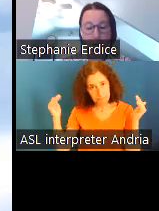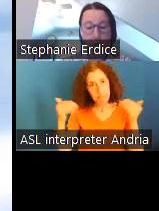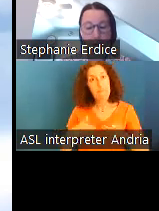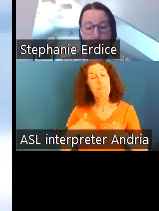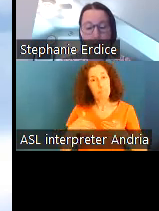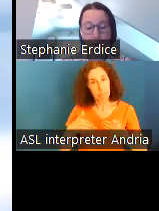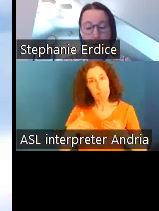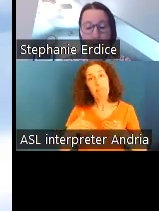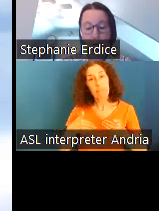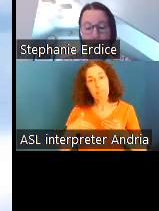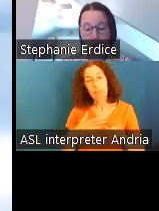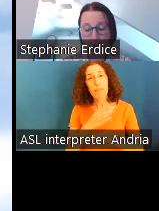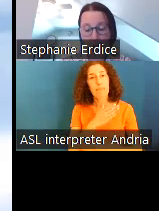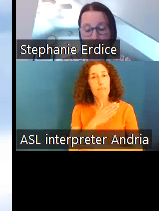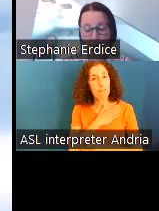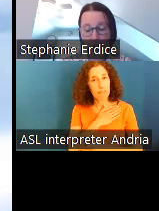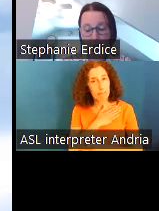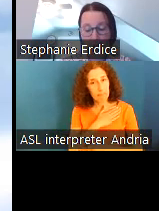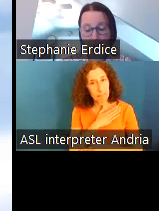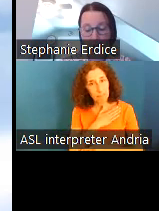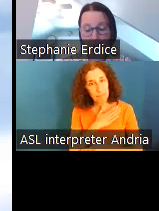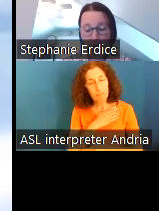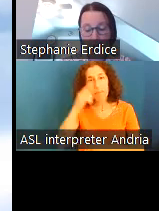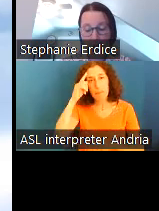learn together today and beyond today,